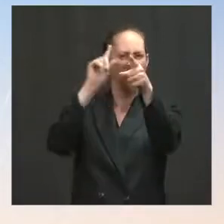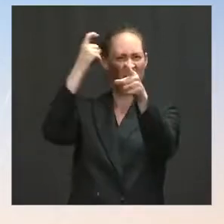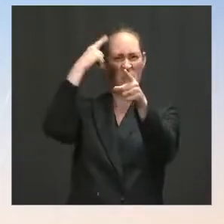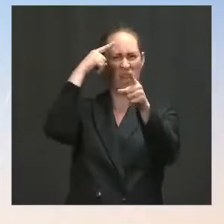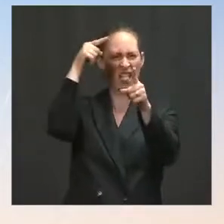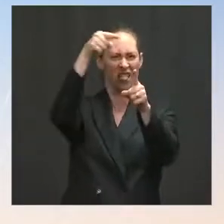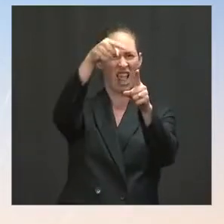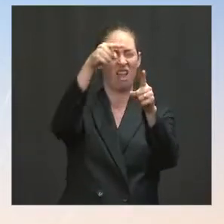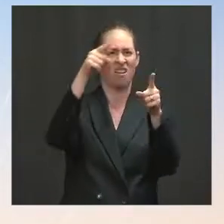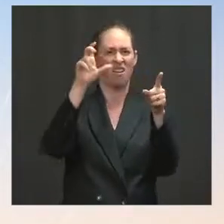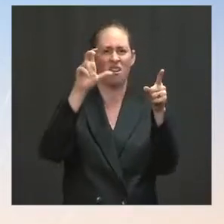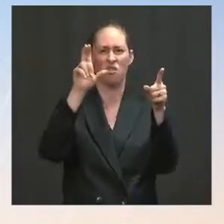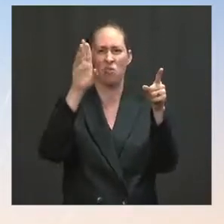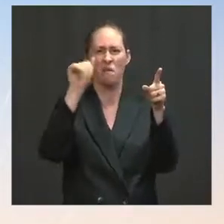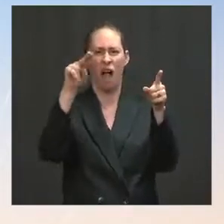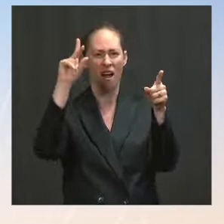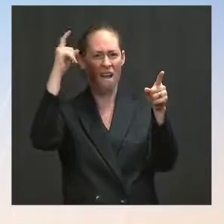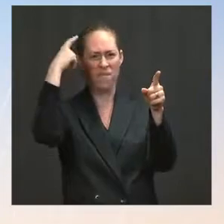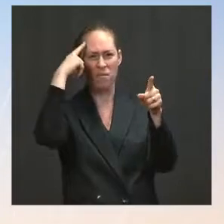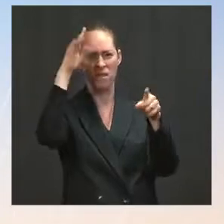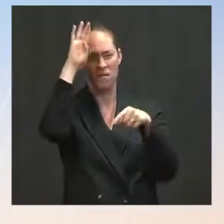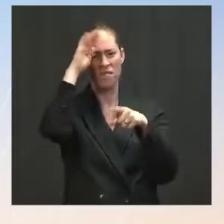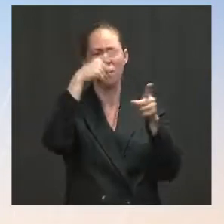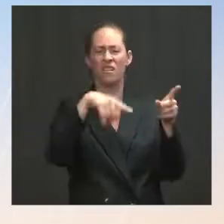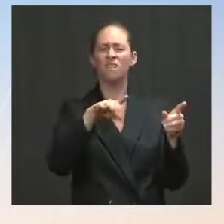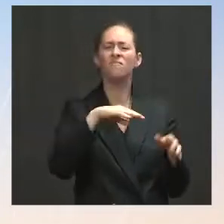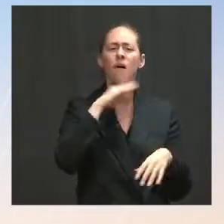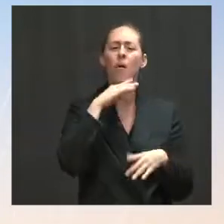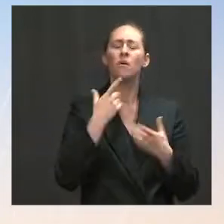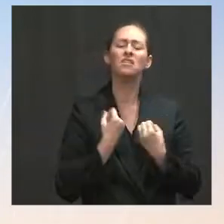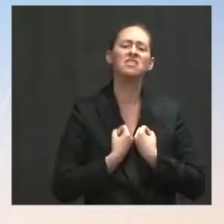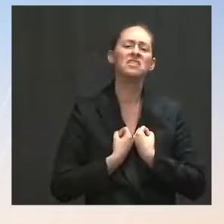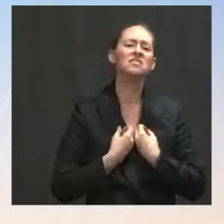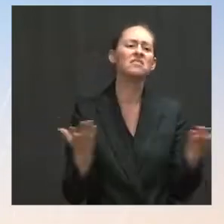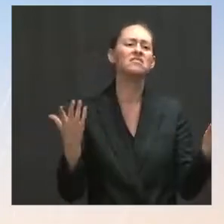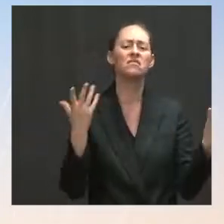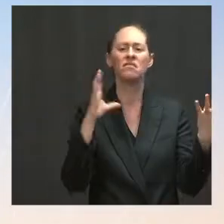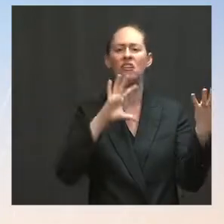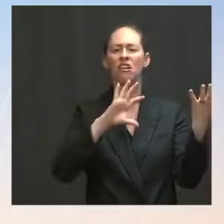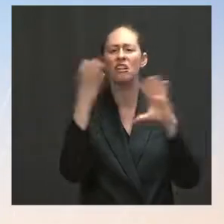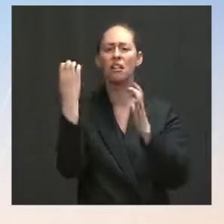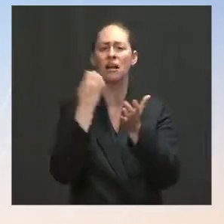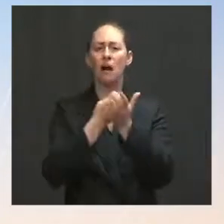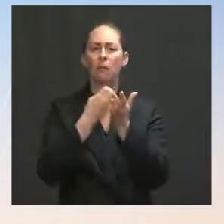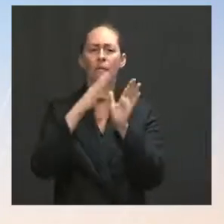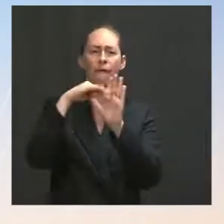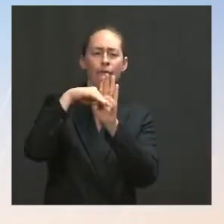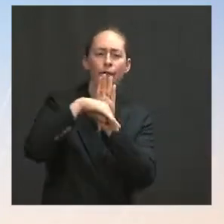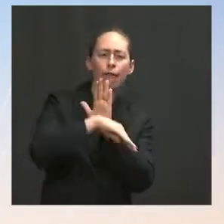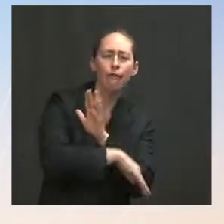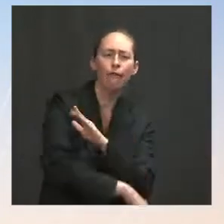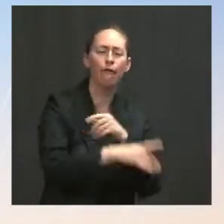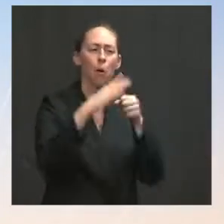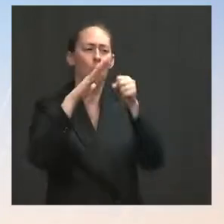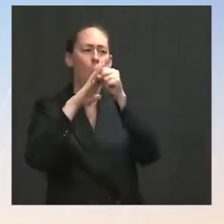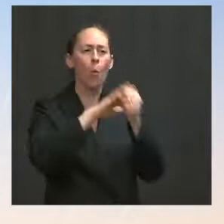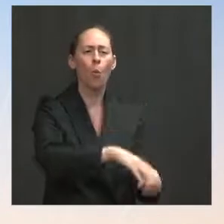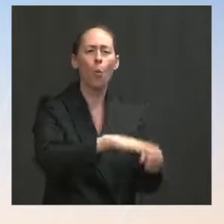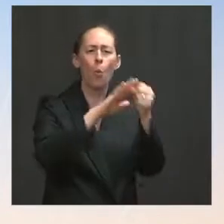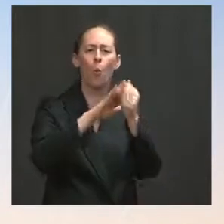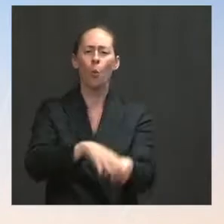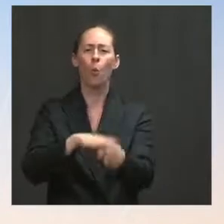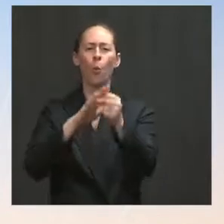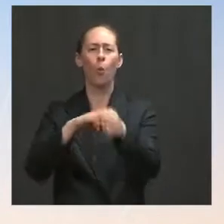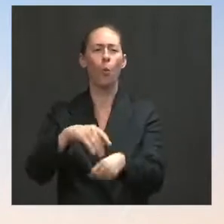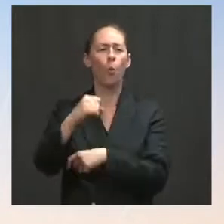the governance of the leaders in the state, the economic mismanagement and the repression that we're seeing take